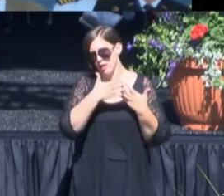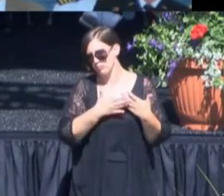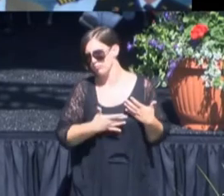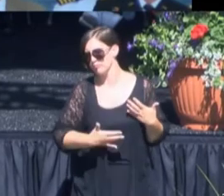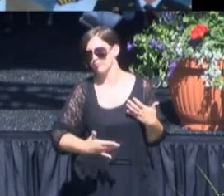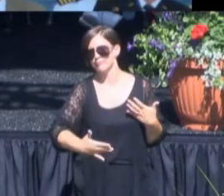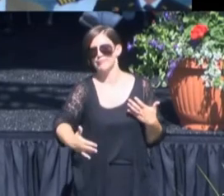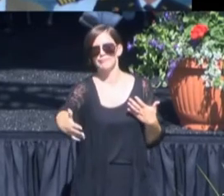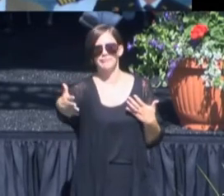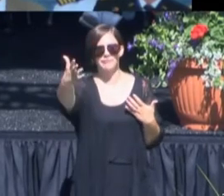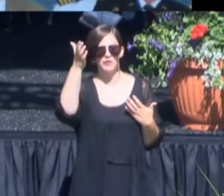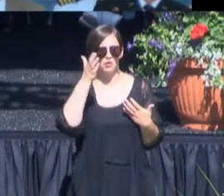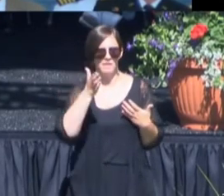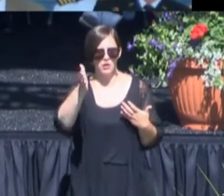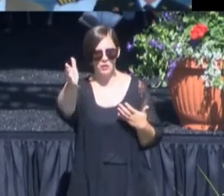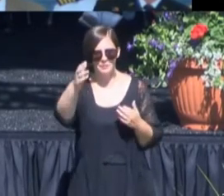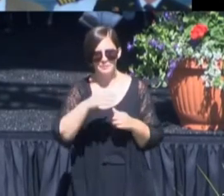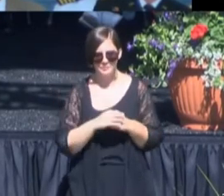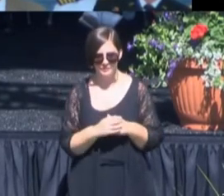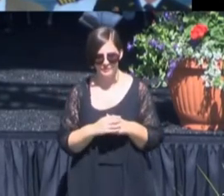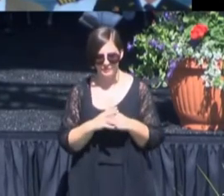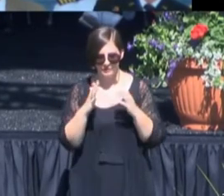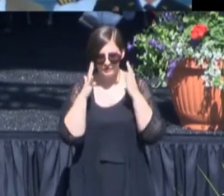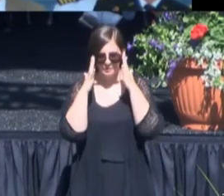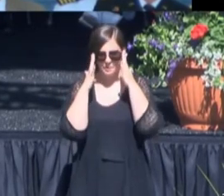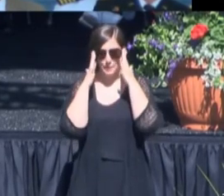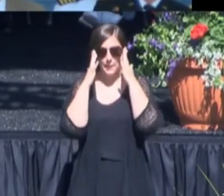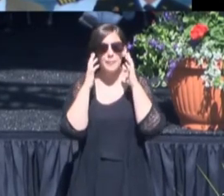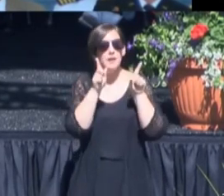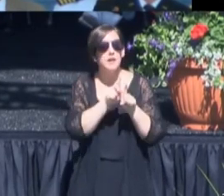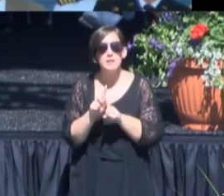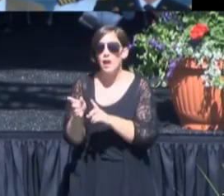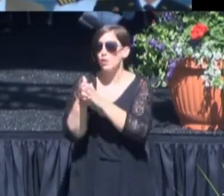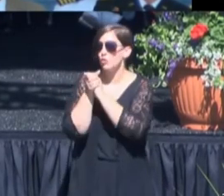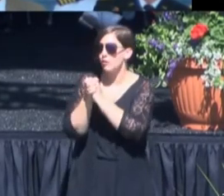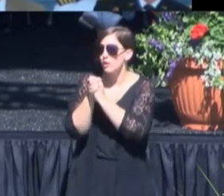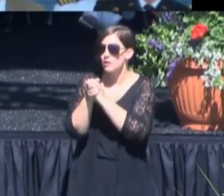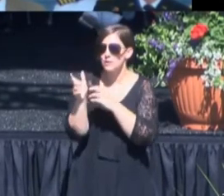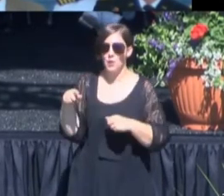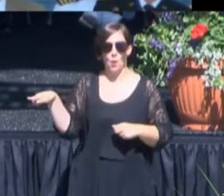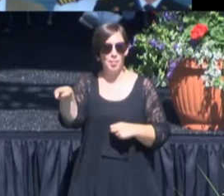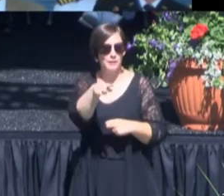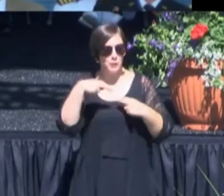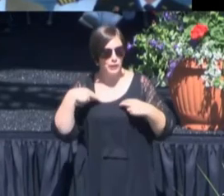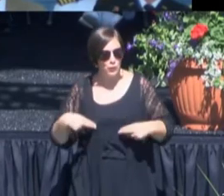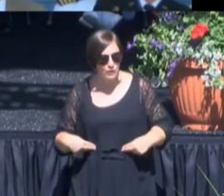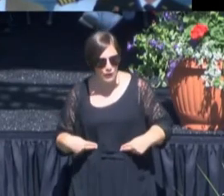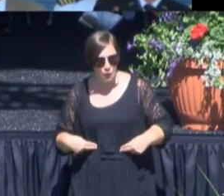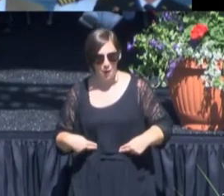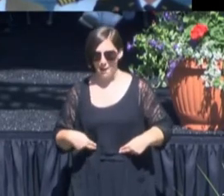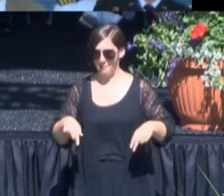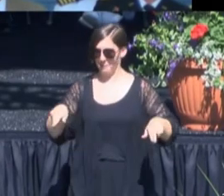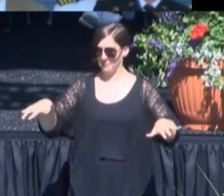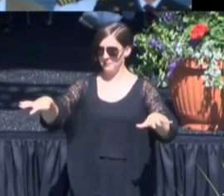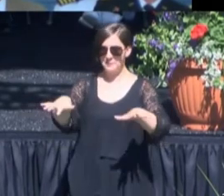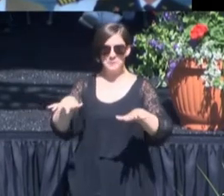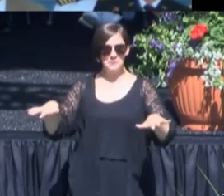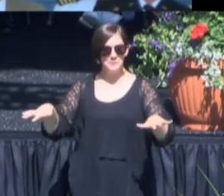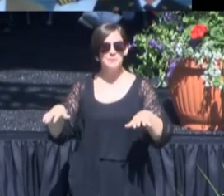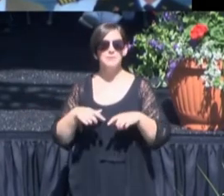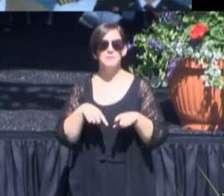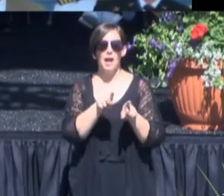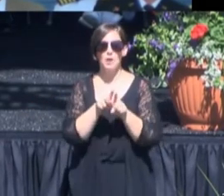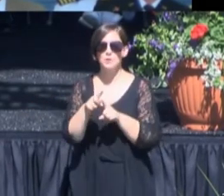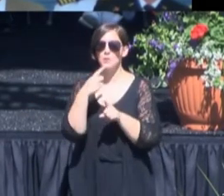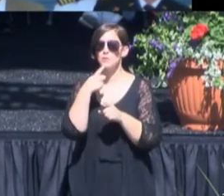you forever. I also want to say, besides the congratulations to all of you wearing the uniforms down here on the playing field, to